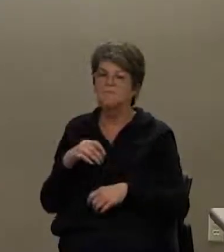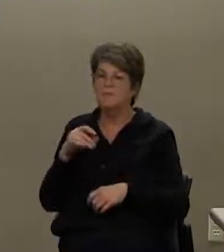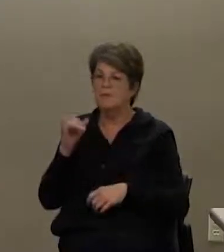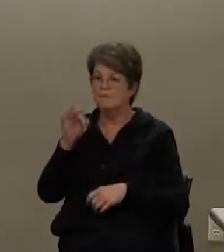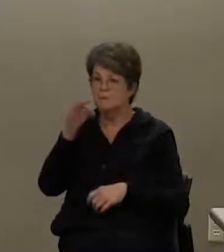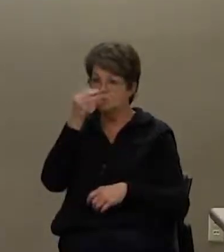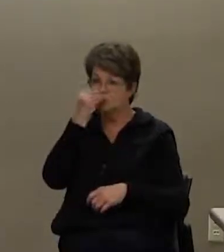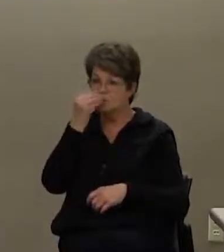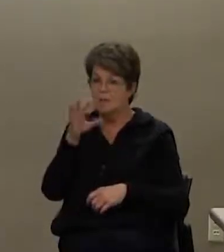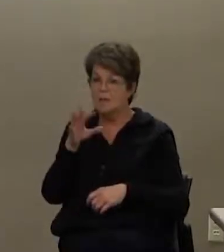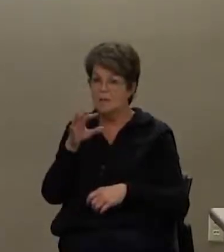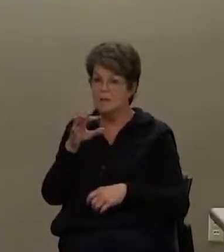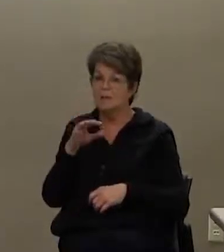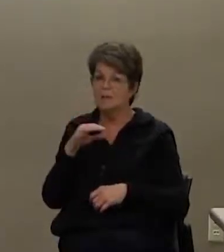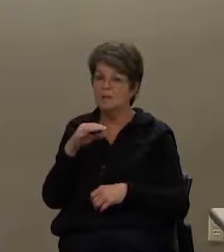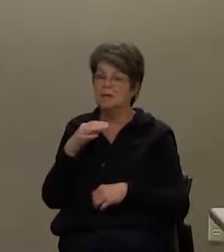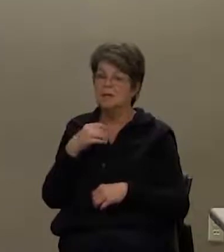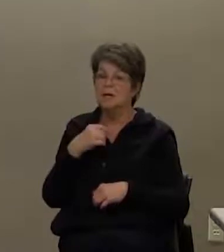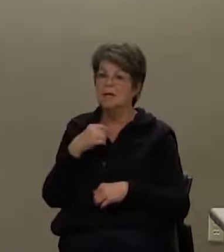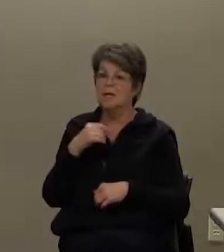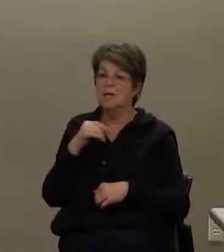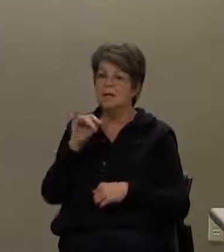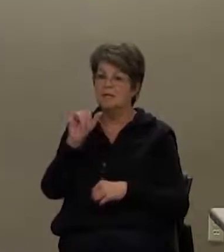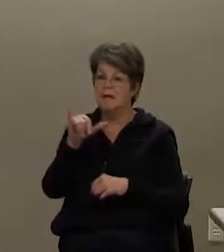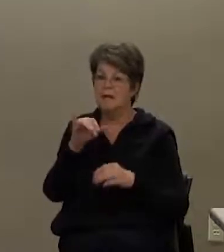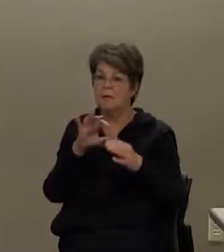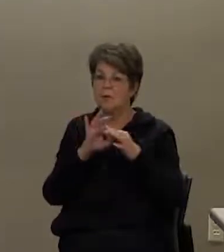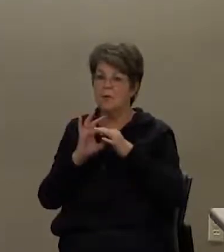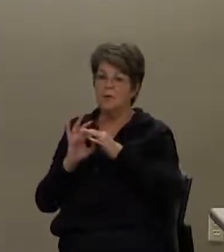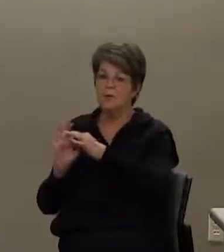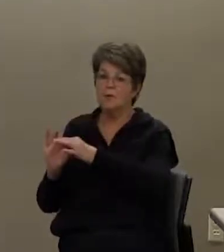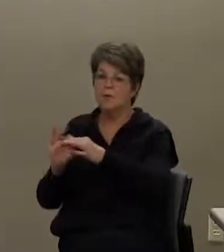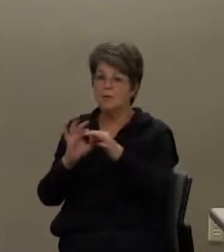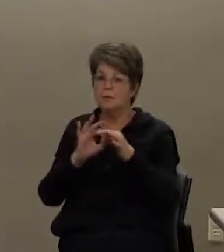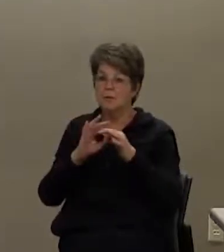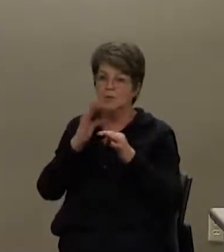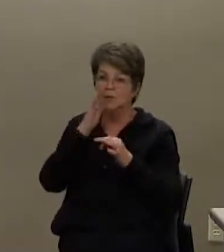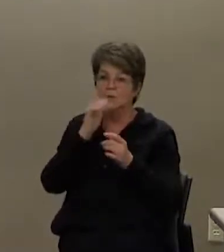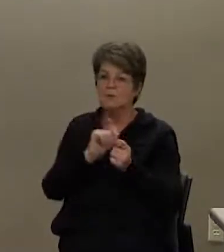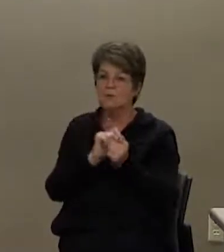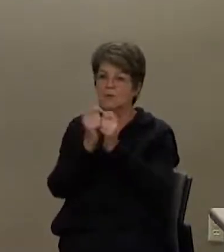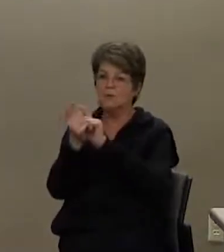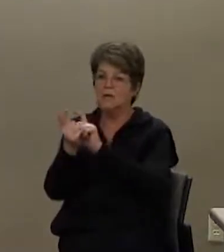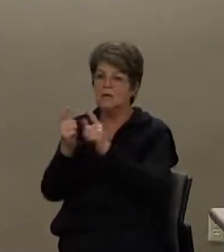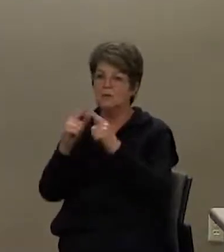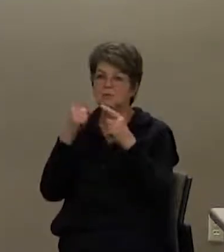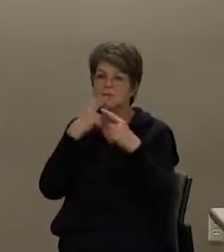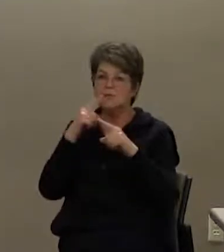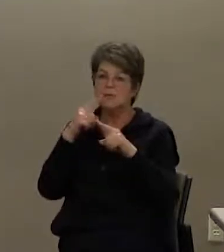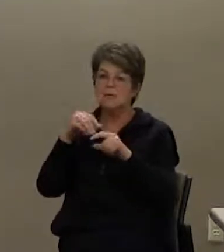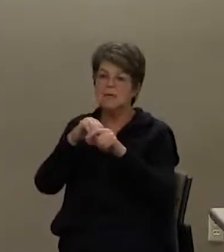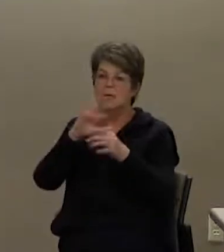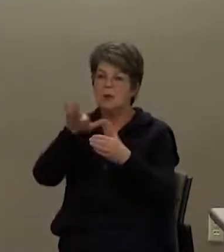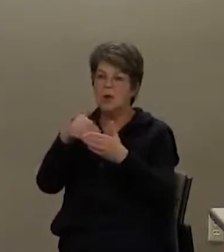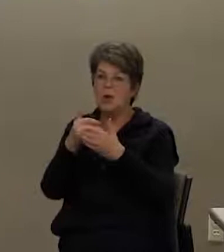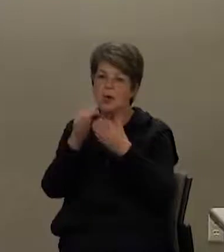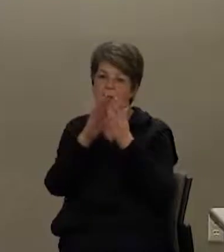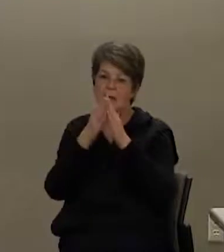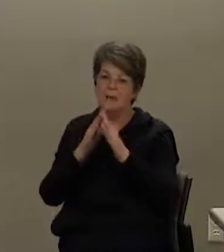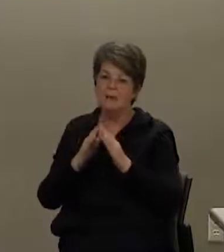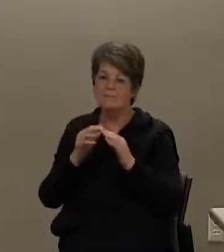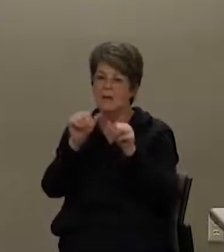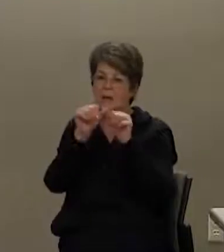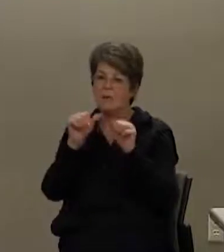don't mind me pontificating, is that coordination will translate to success in all facets of community